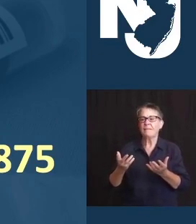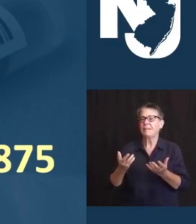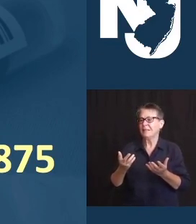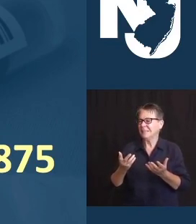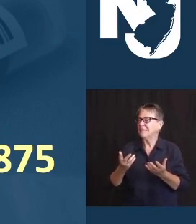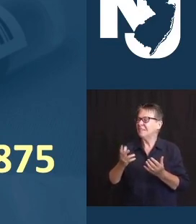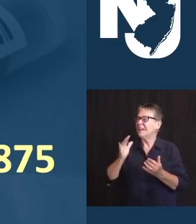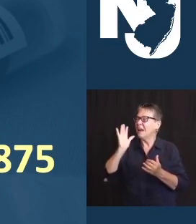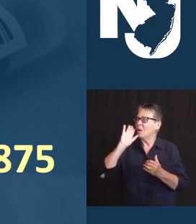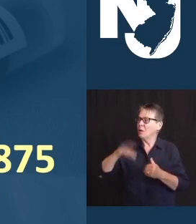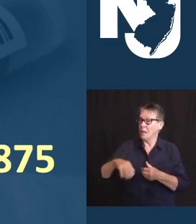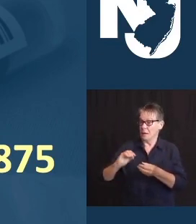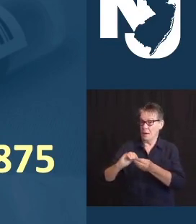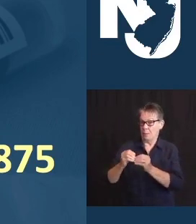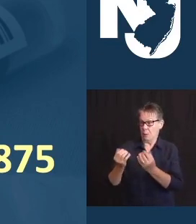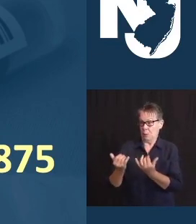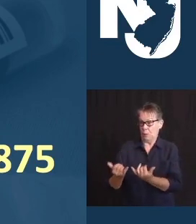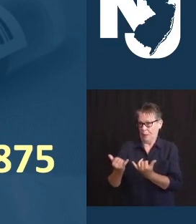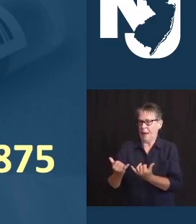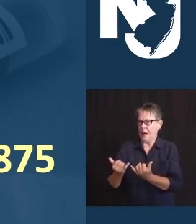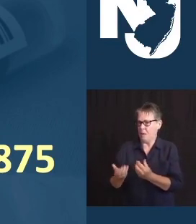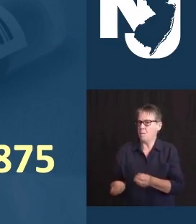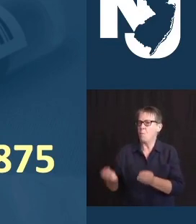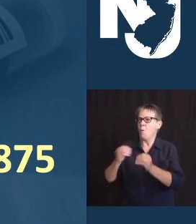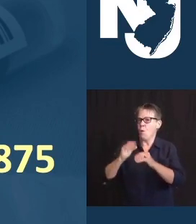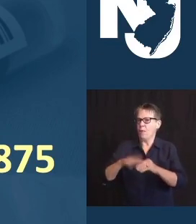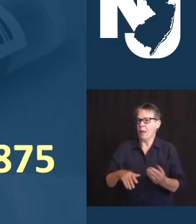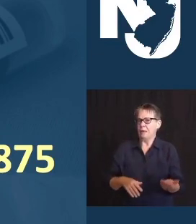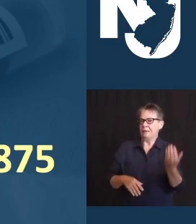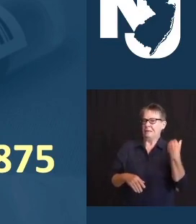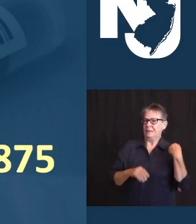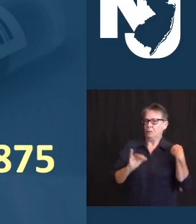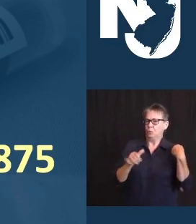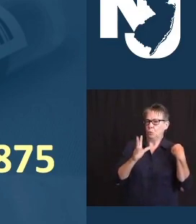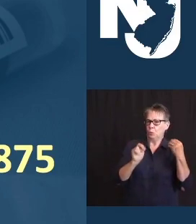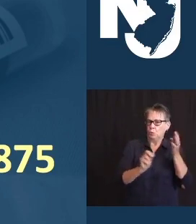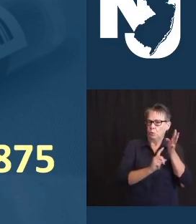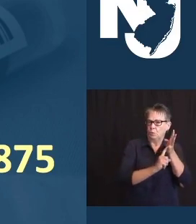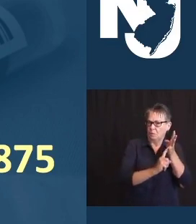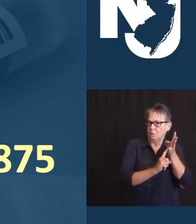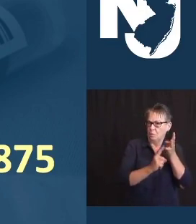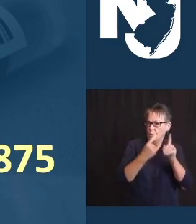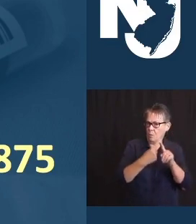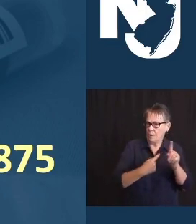ago. The total number of lost lives that are confirmed, lab confirmed, are